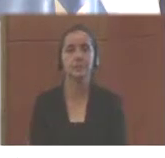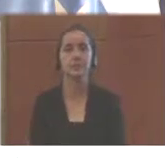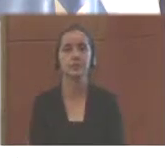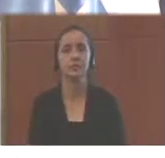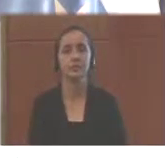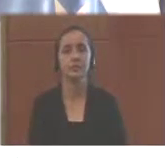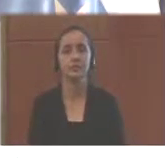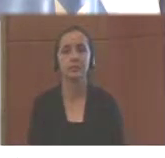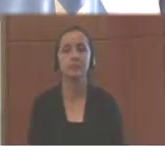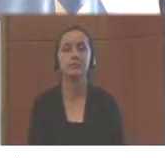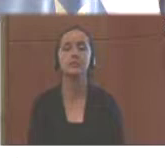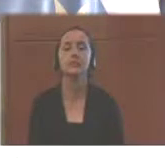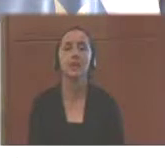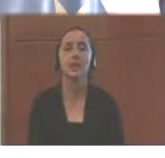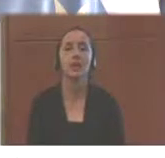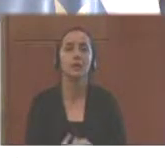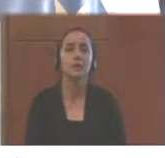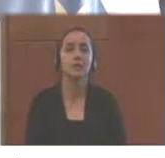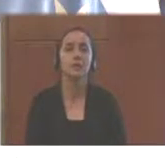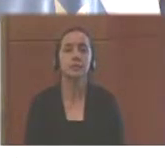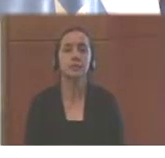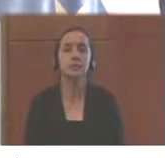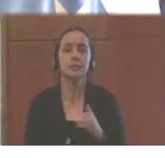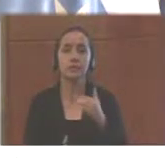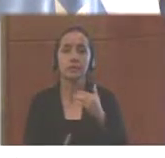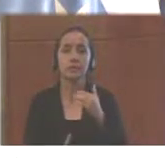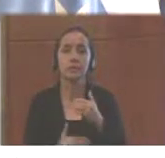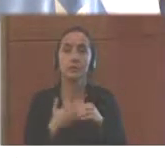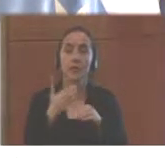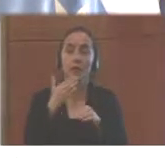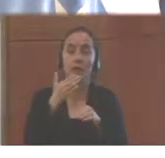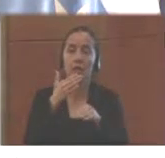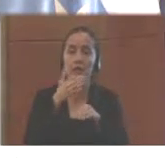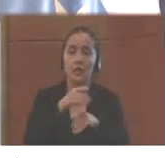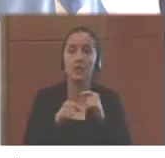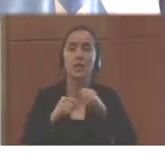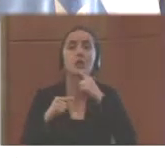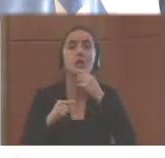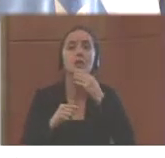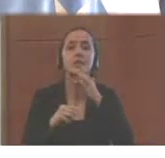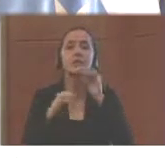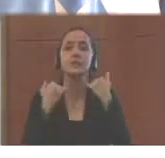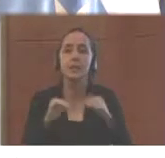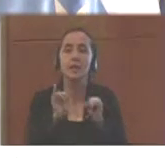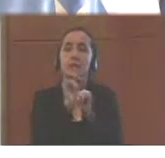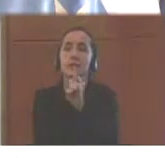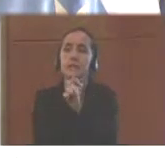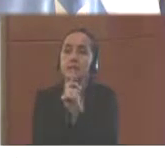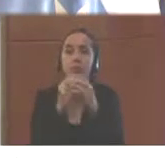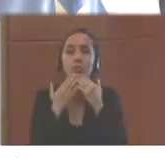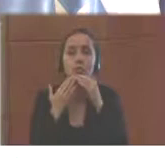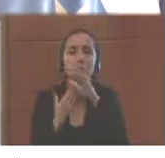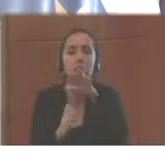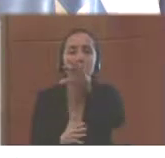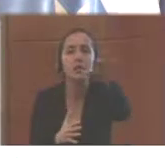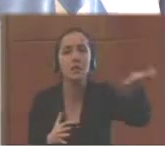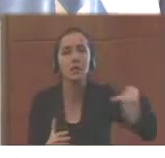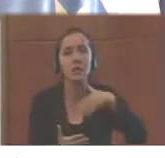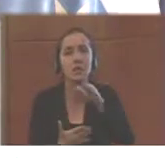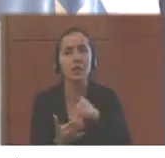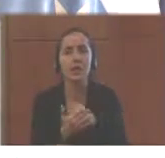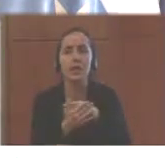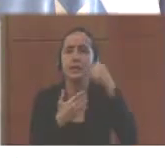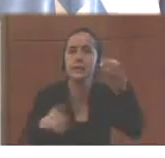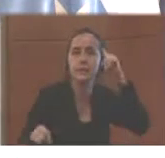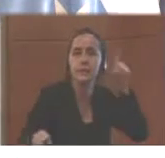disasters. Likewise, they decided to establish an institutional mechanism to coordinate,